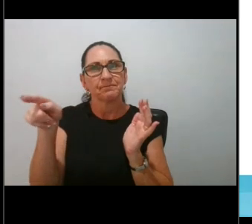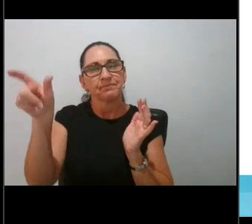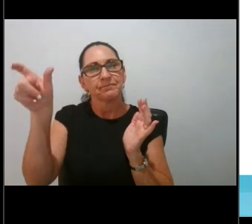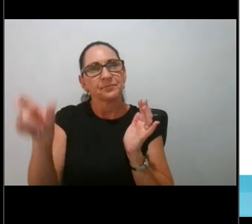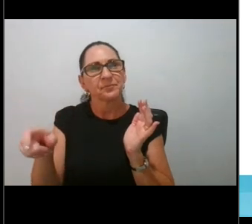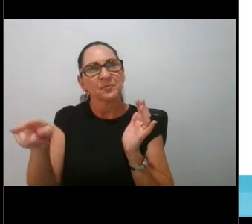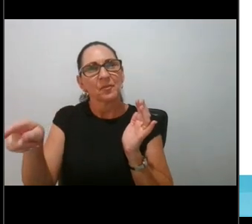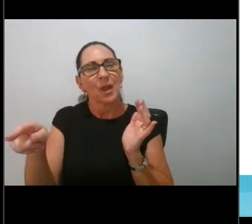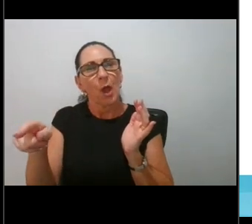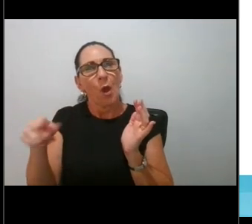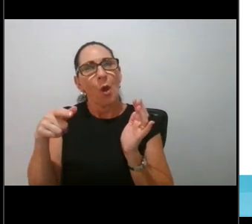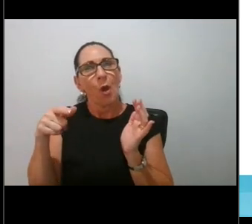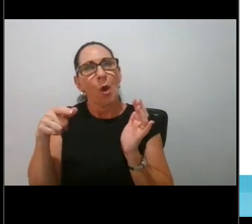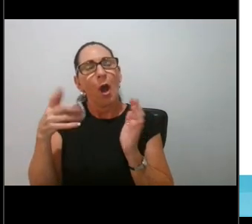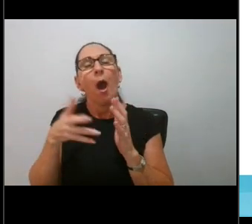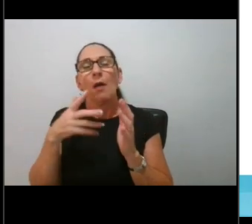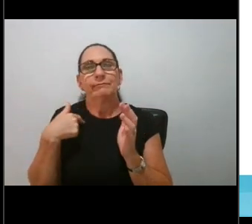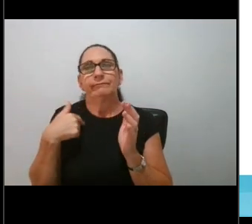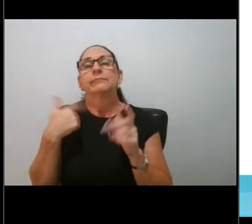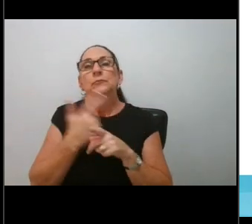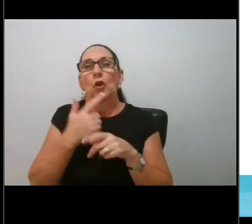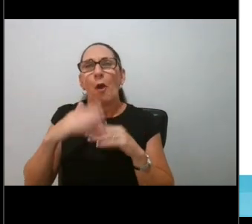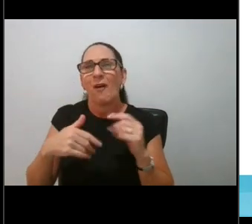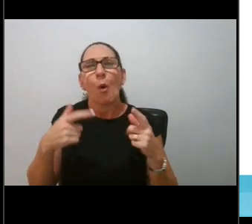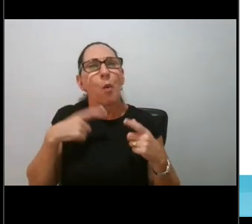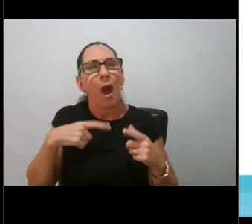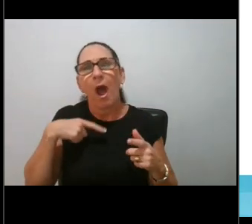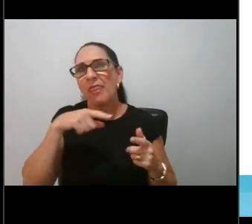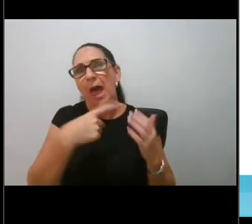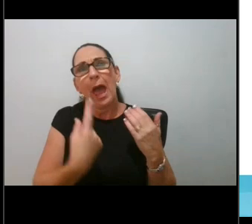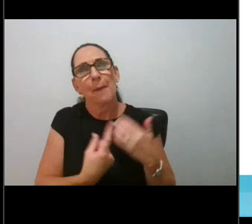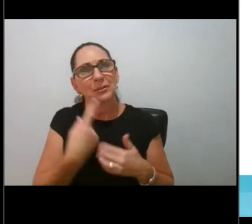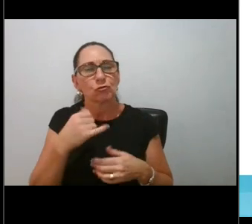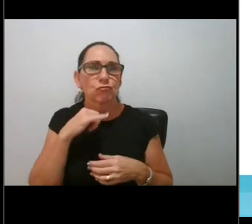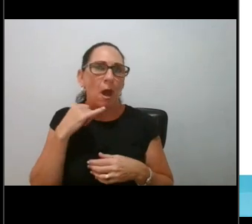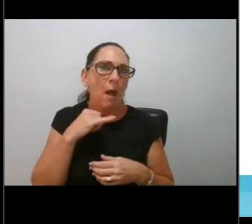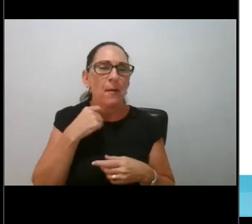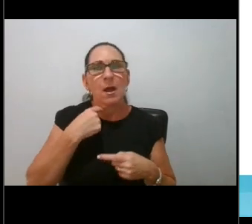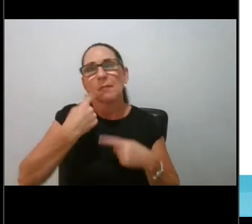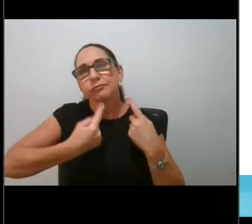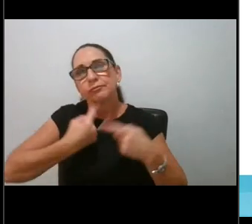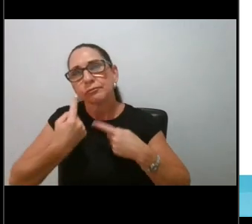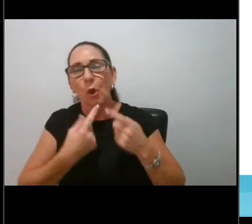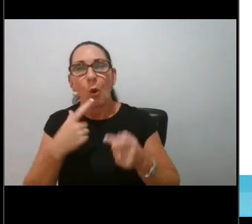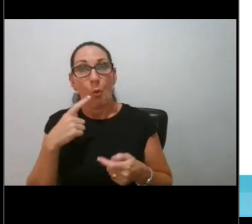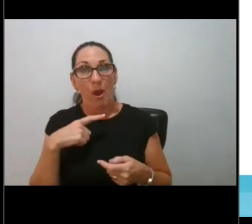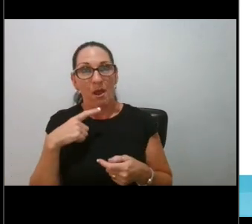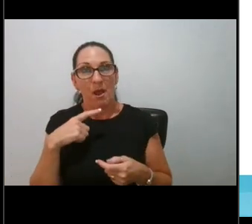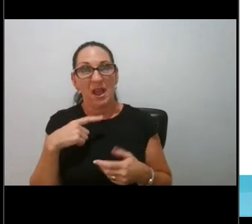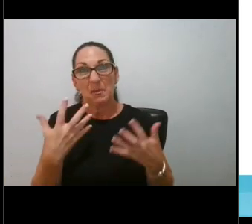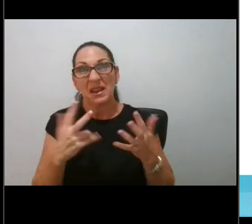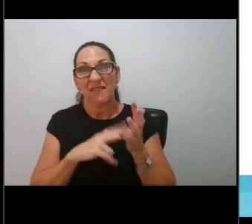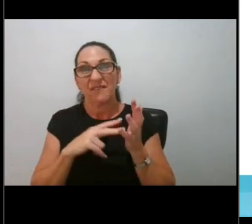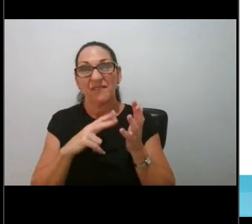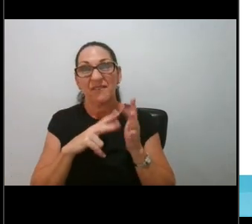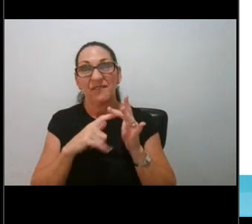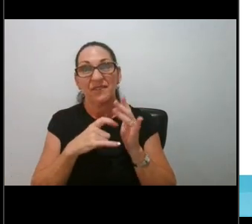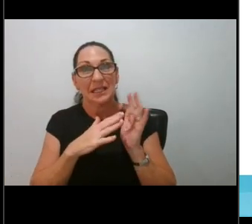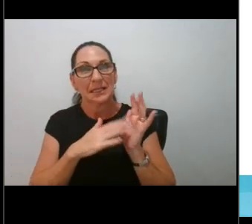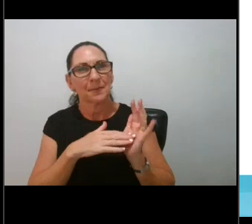that crime. And what that can look like is, in some circumstances, a victim might ask an offender